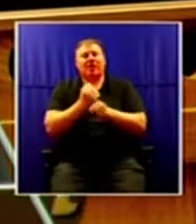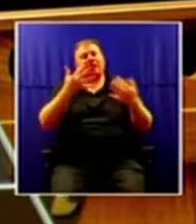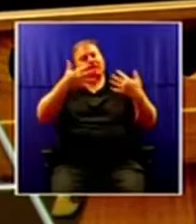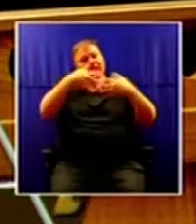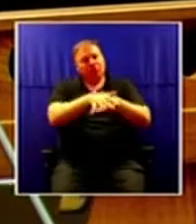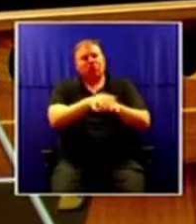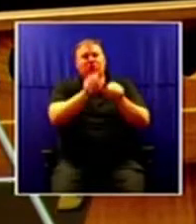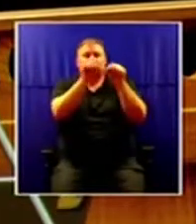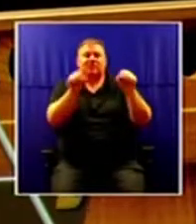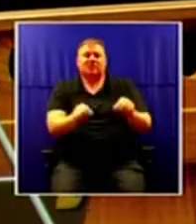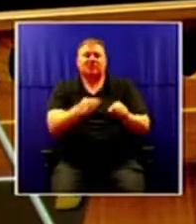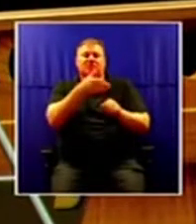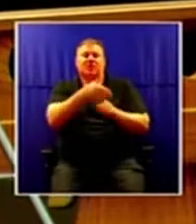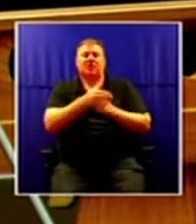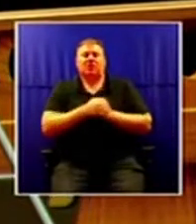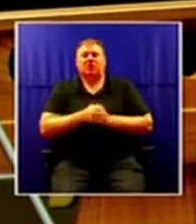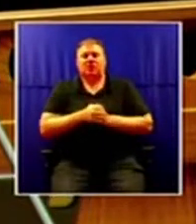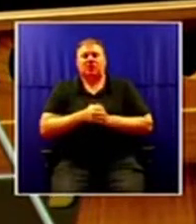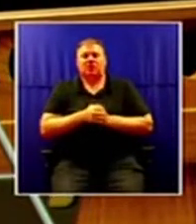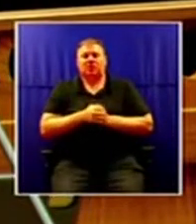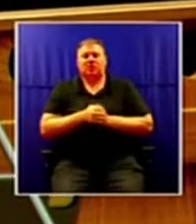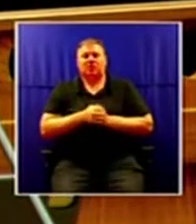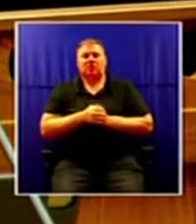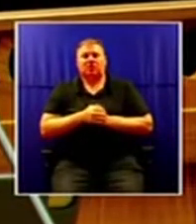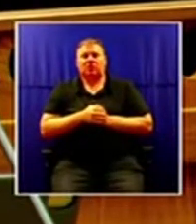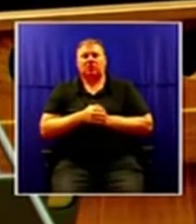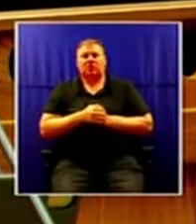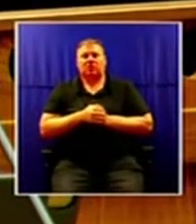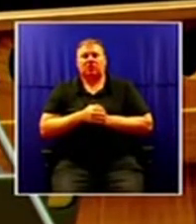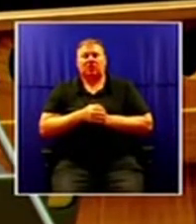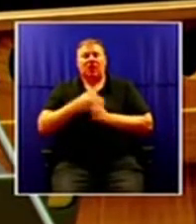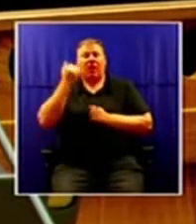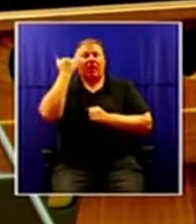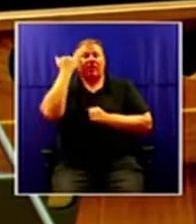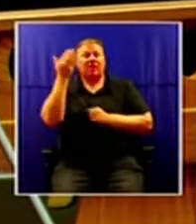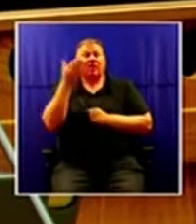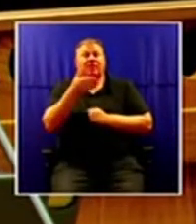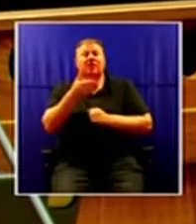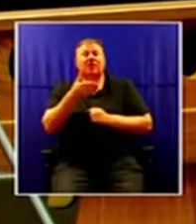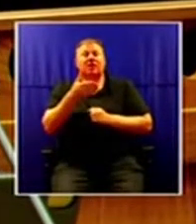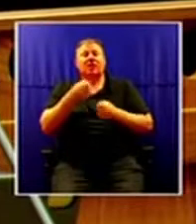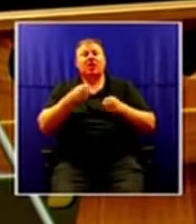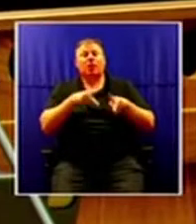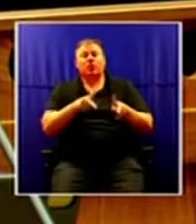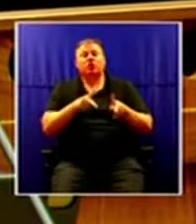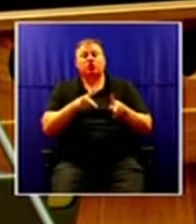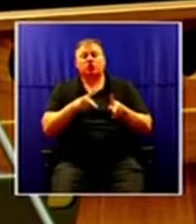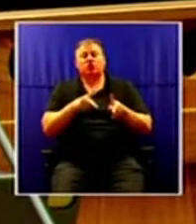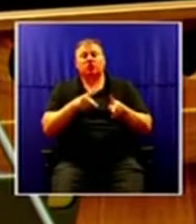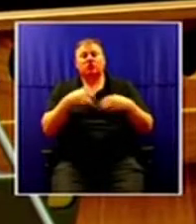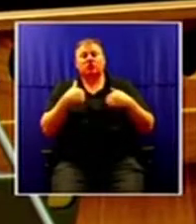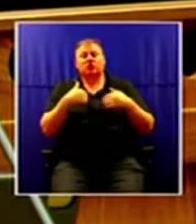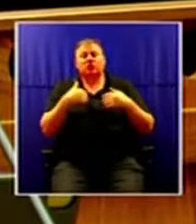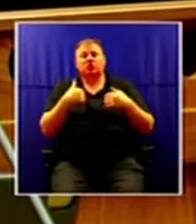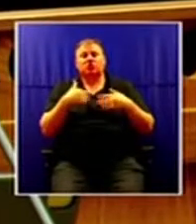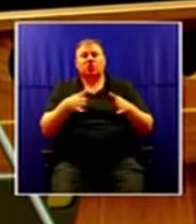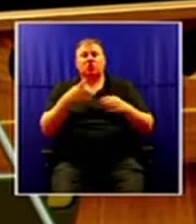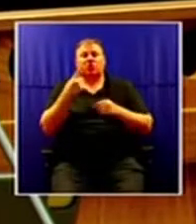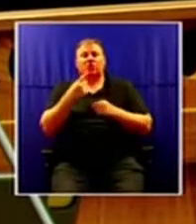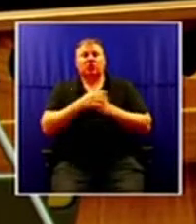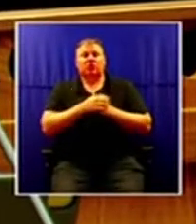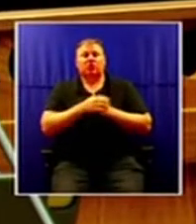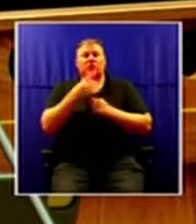This initiative will identify concrete project opportunities to kickstart hydrogen